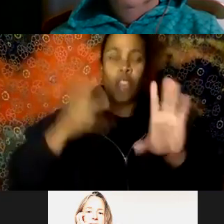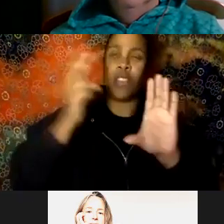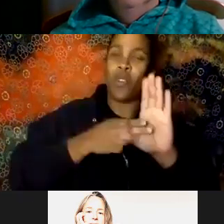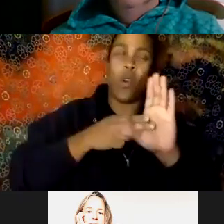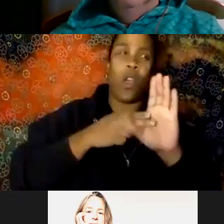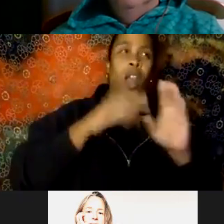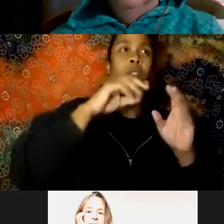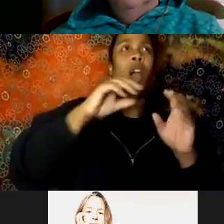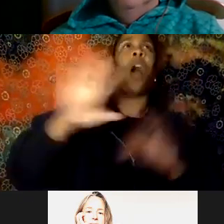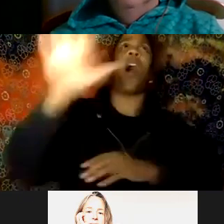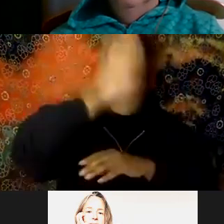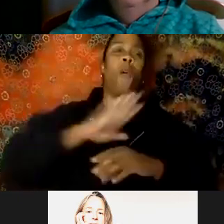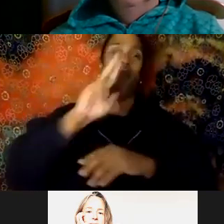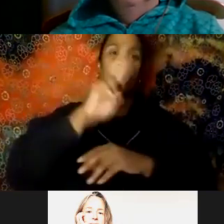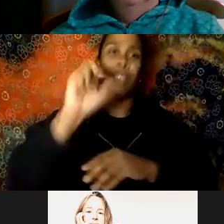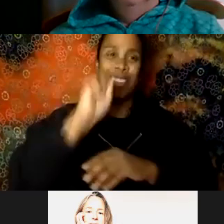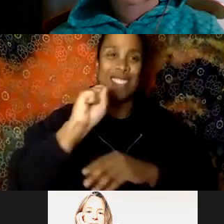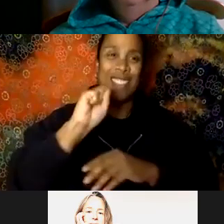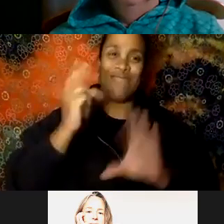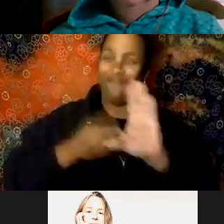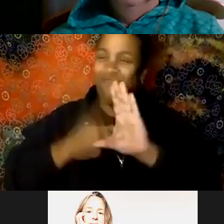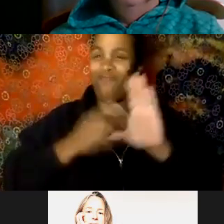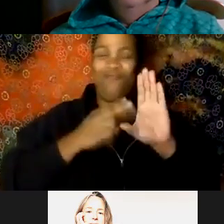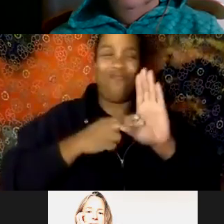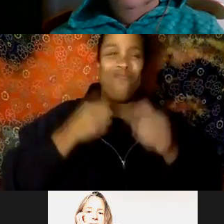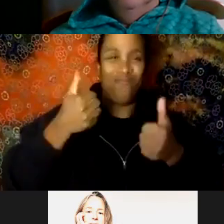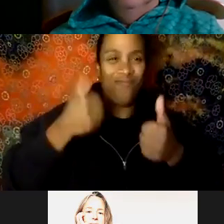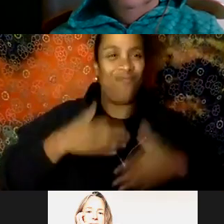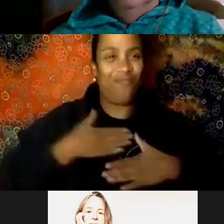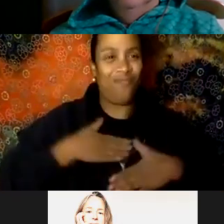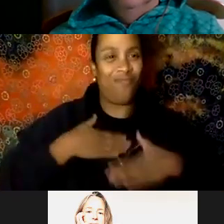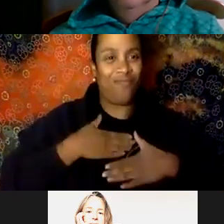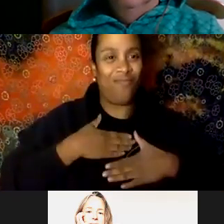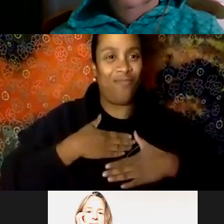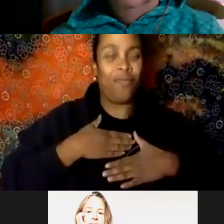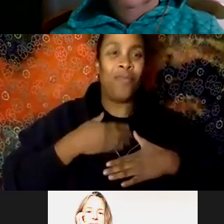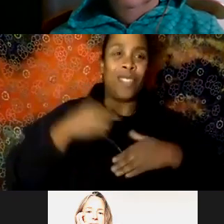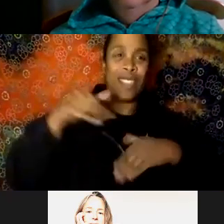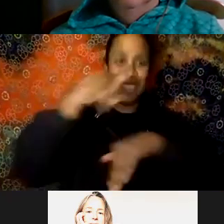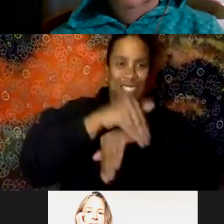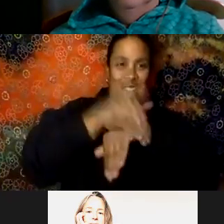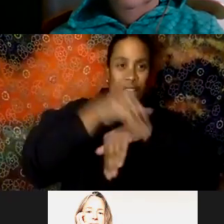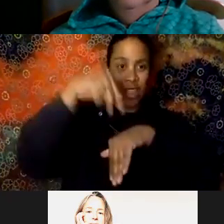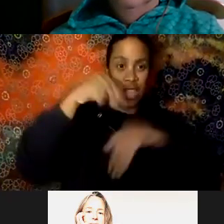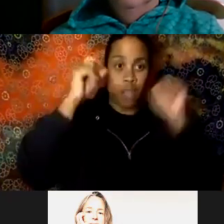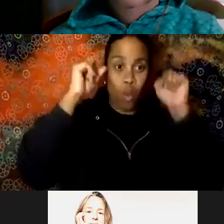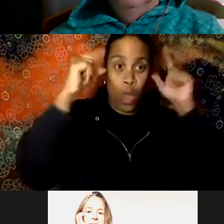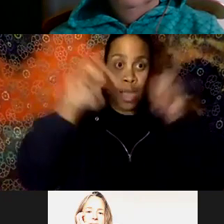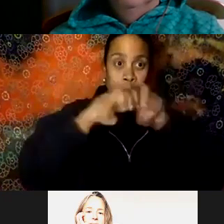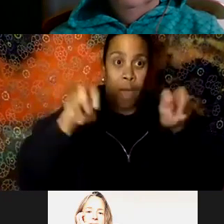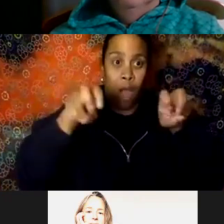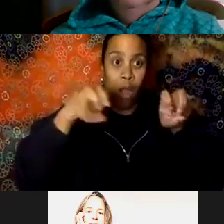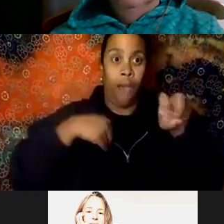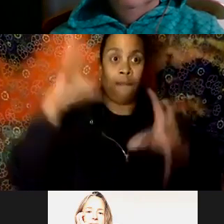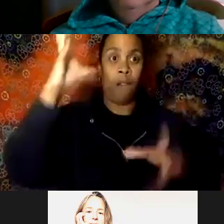do so many things. So tonight, this is an awakening panel. We have 8 of us that are on the panel. Currently, 7 of us are